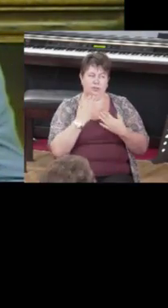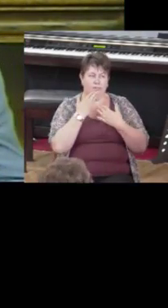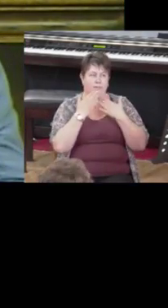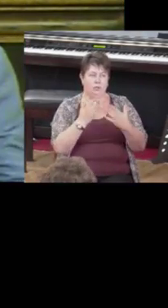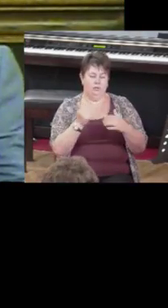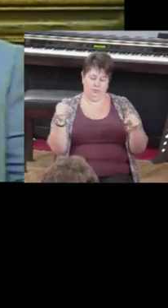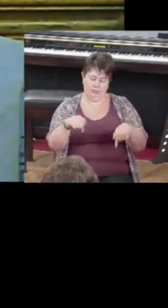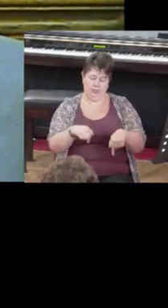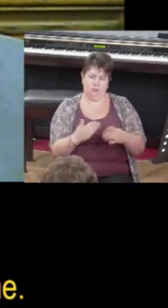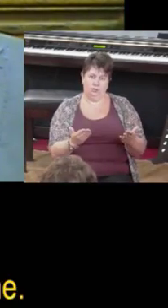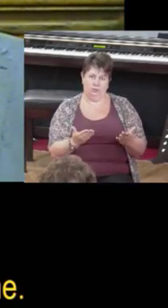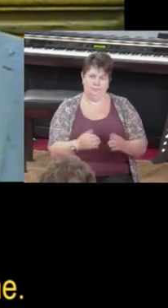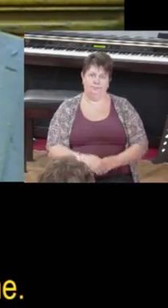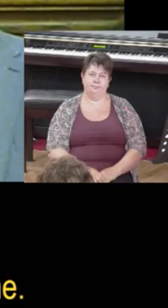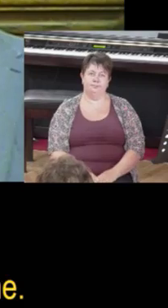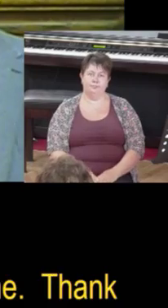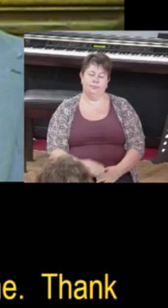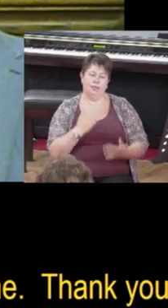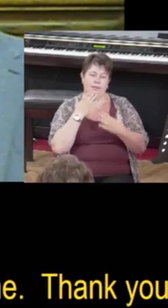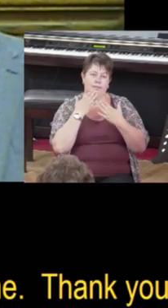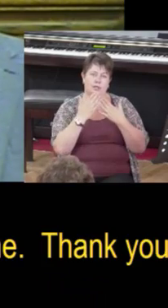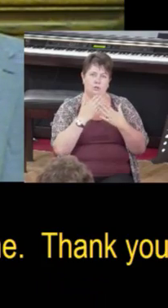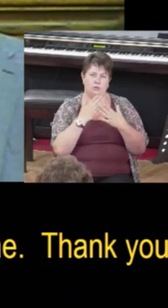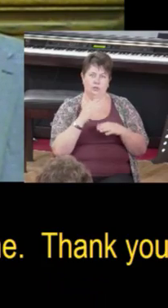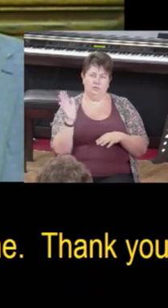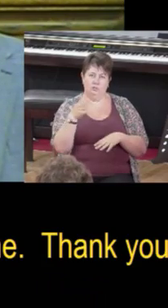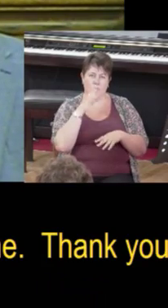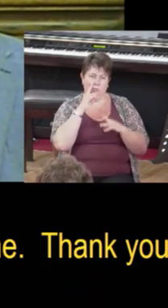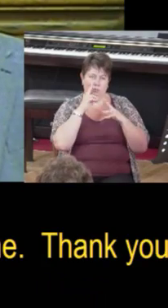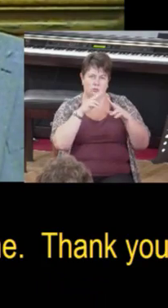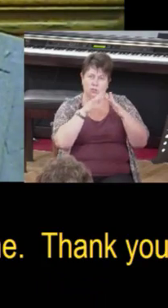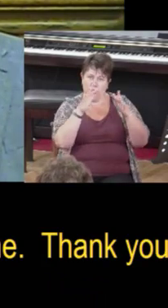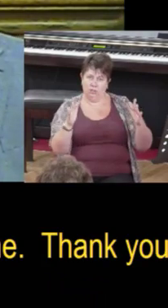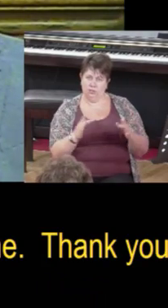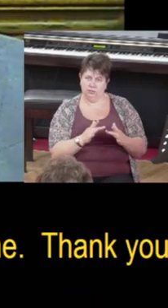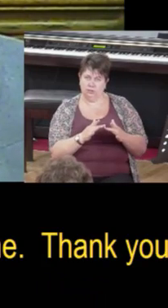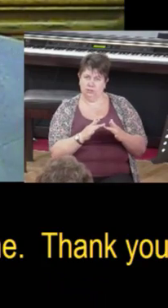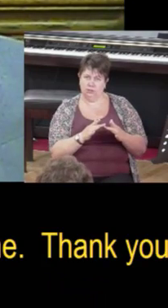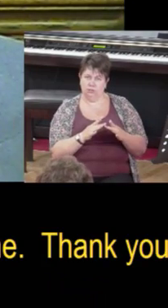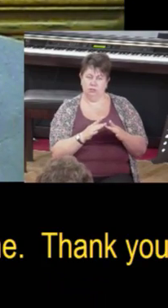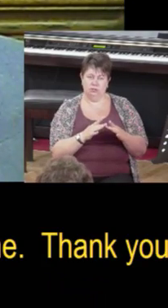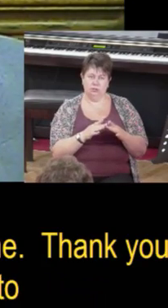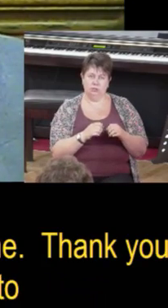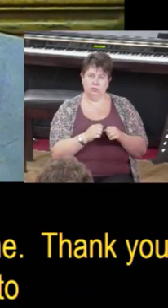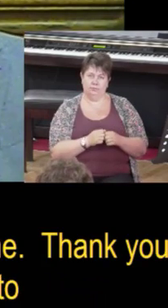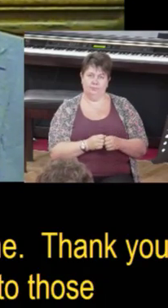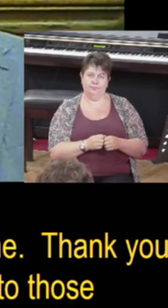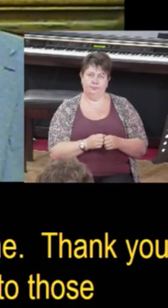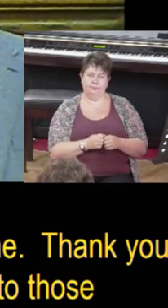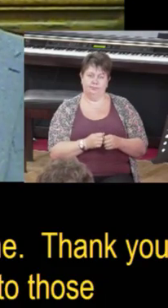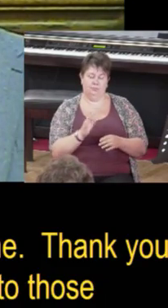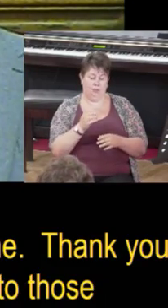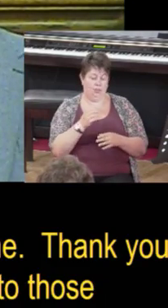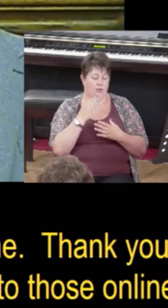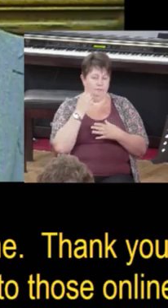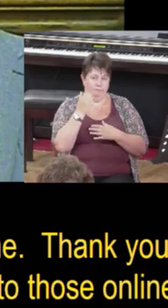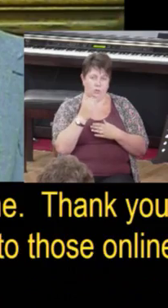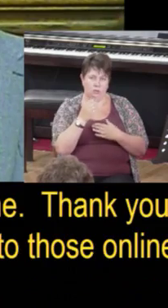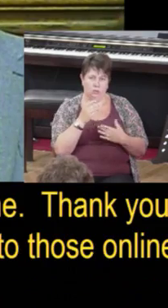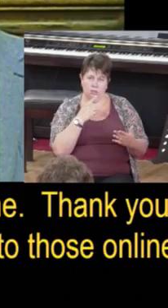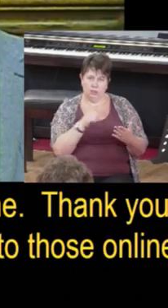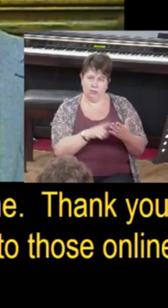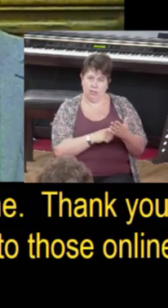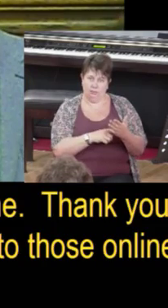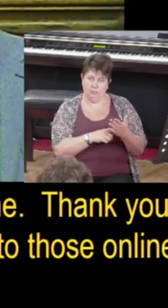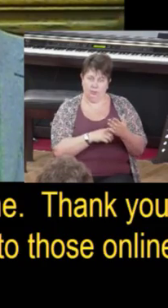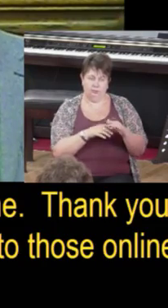us. Thank you also to those who are online who may be joining us this morning from a variety of parts around the